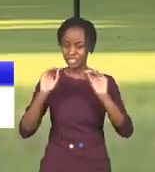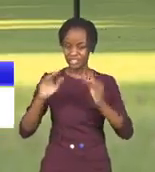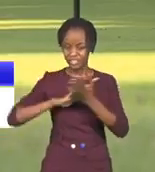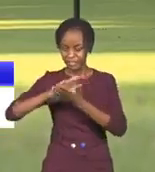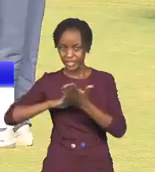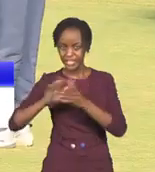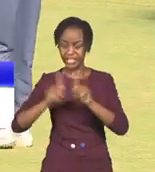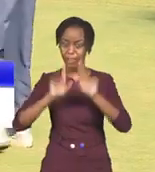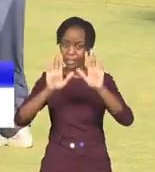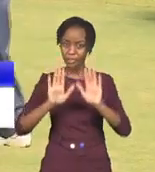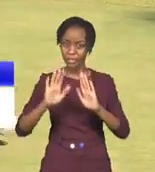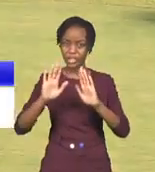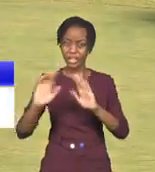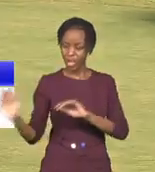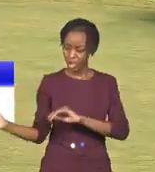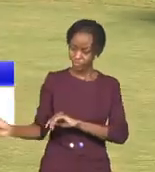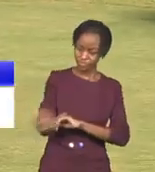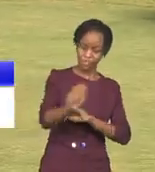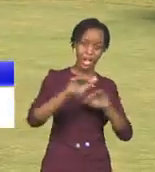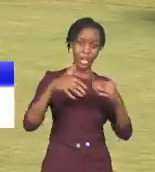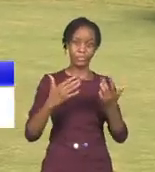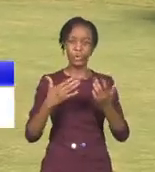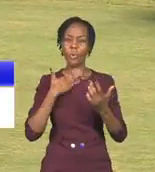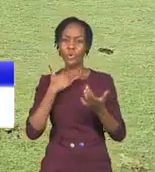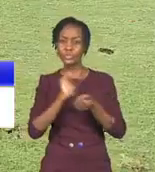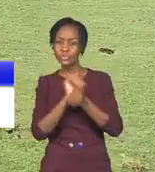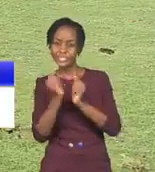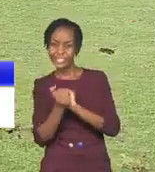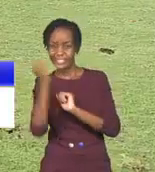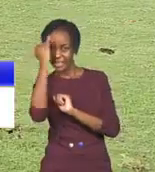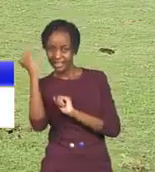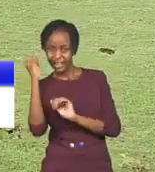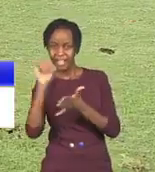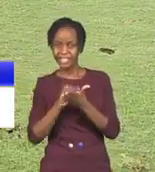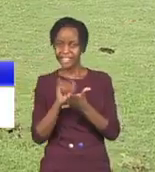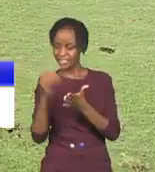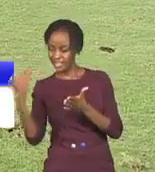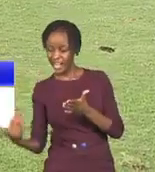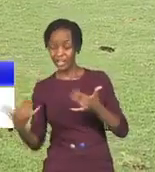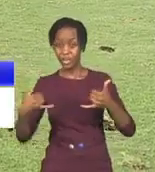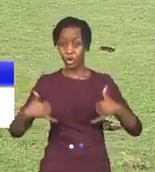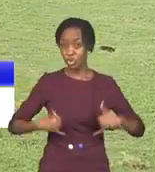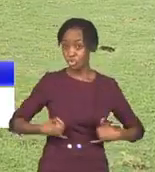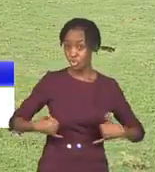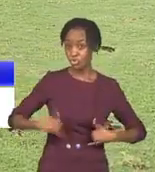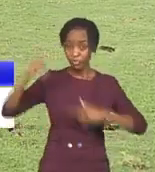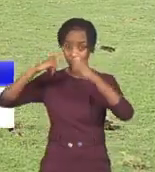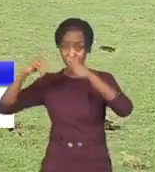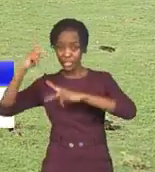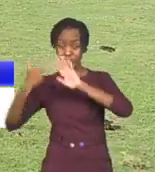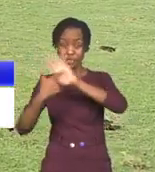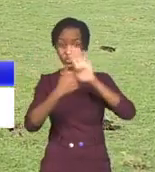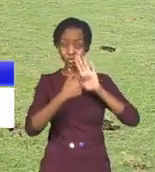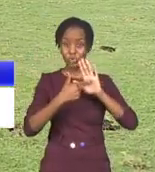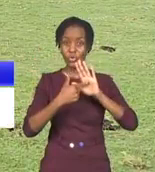sport. Nyabwengi hopes to change some of the misconceptions of young professionals and make the sport more appealing to a younger